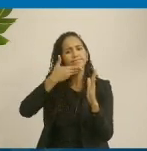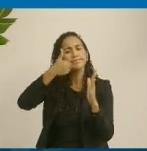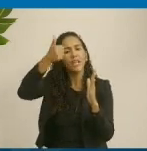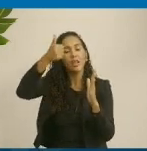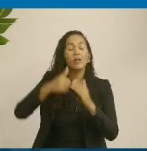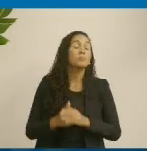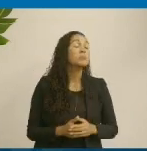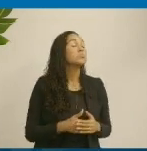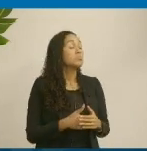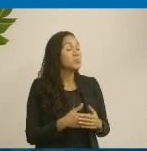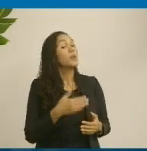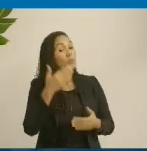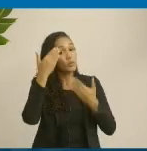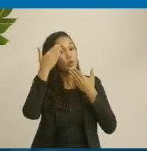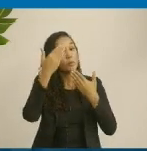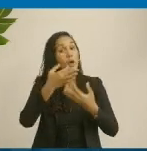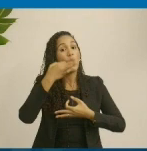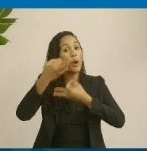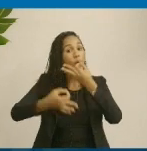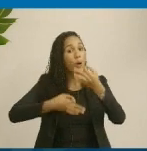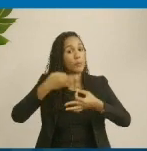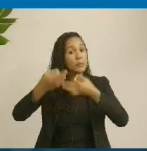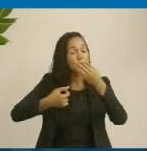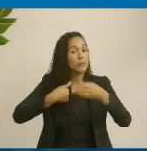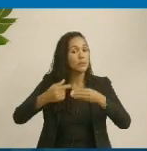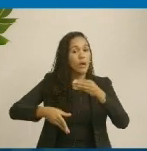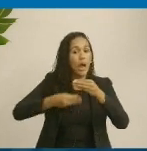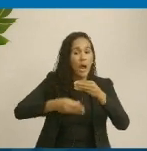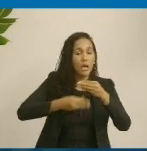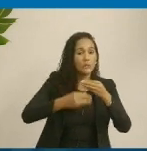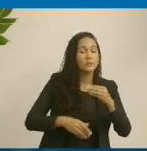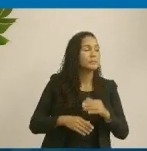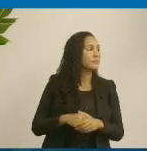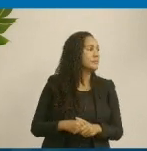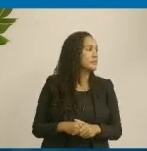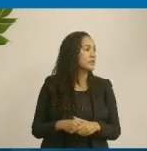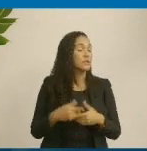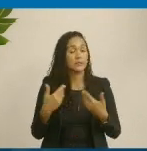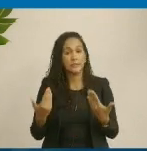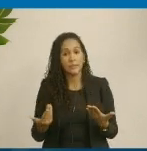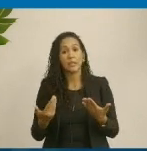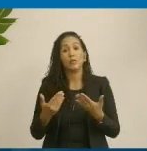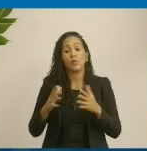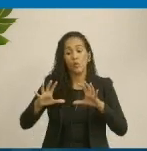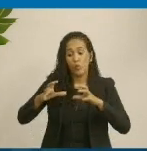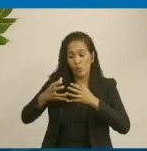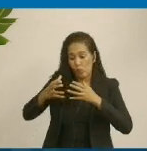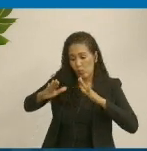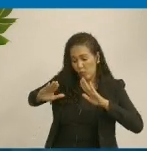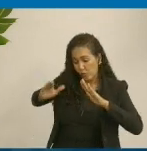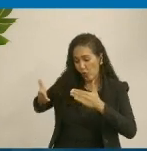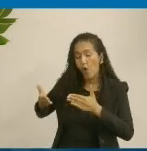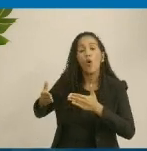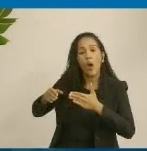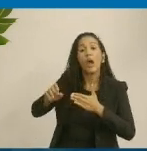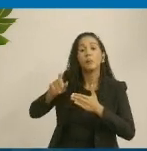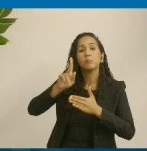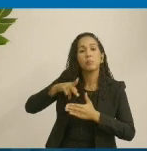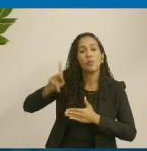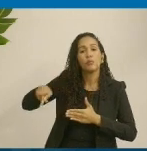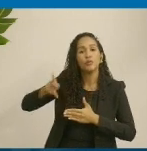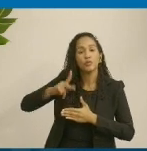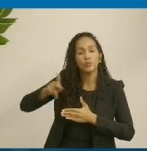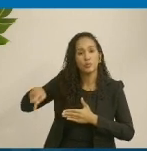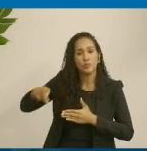briefly, just to say that the target audience that we started with were teachers, with the aim